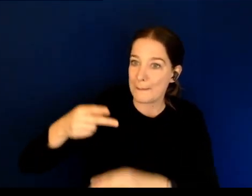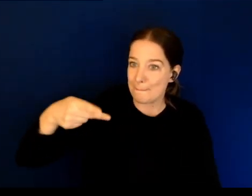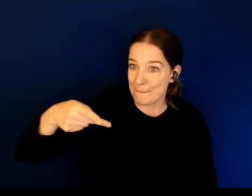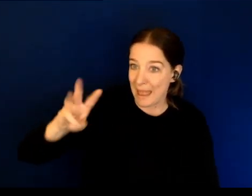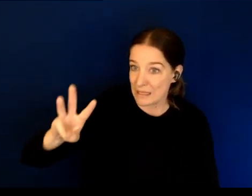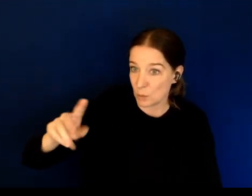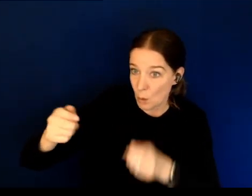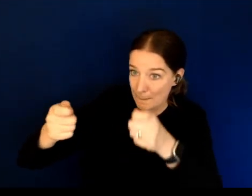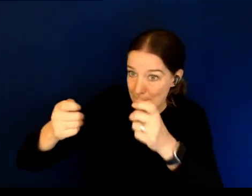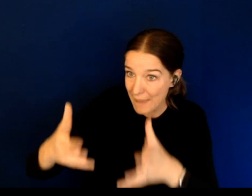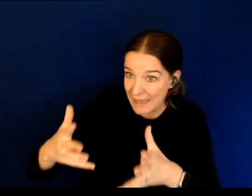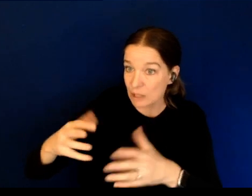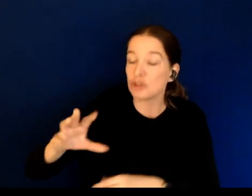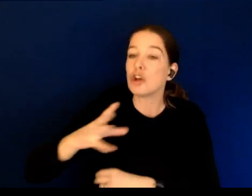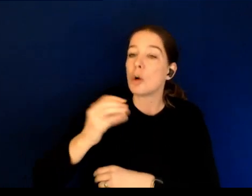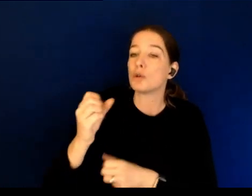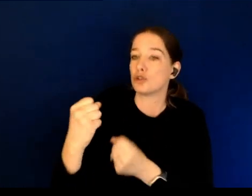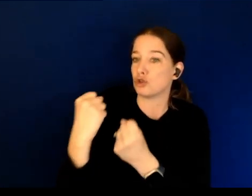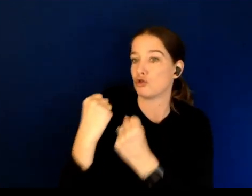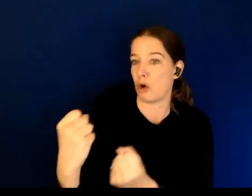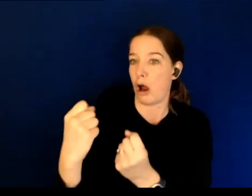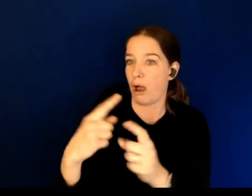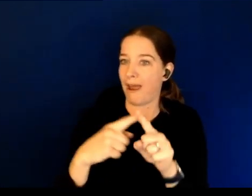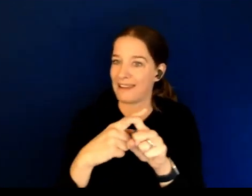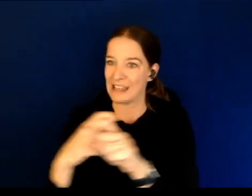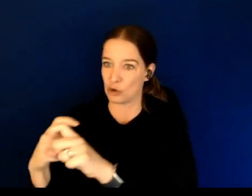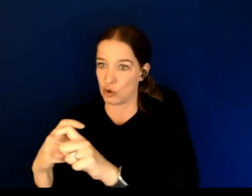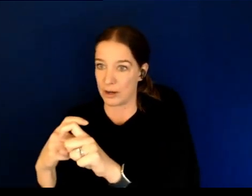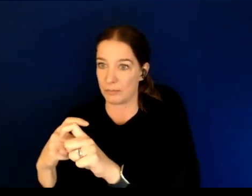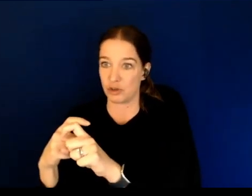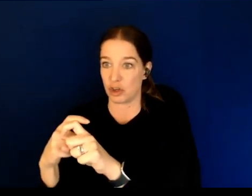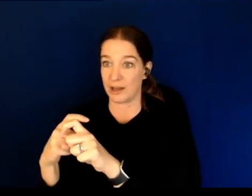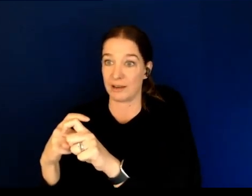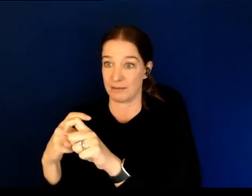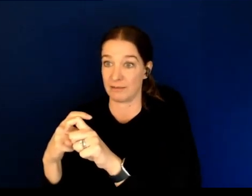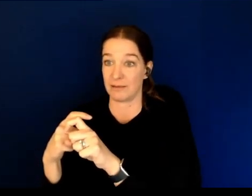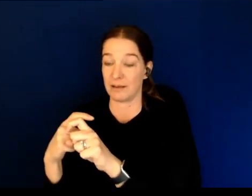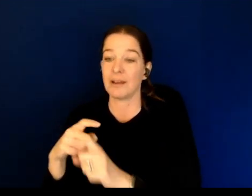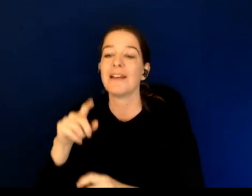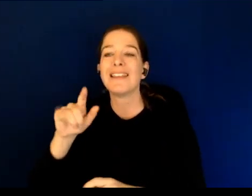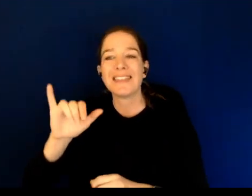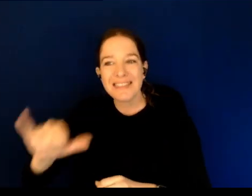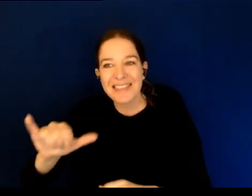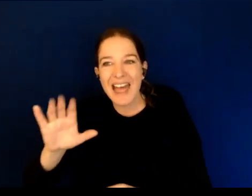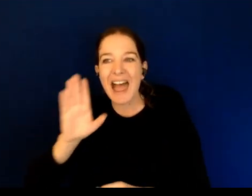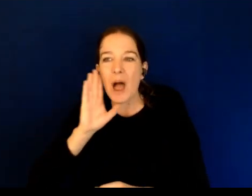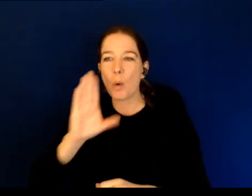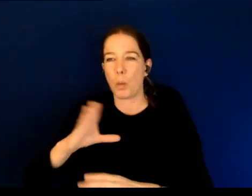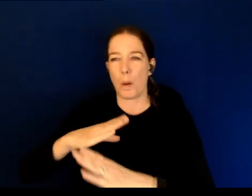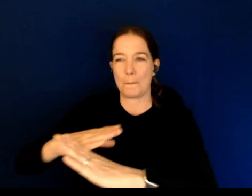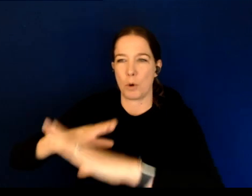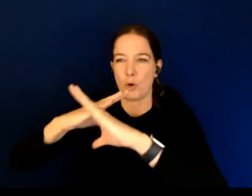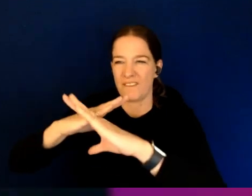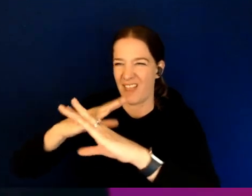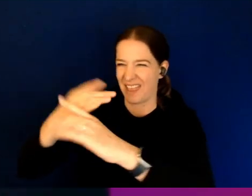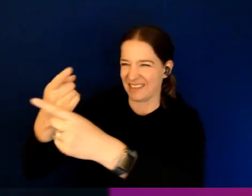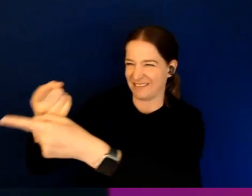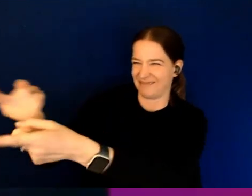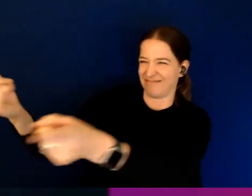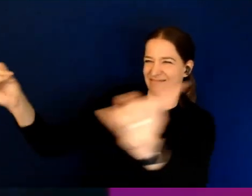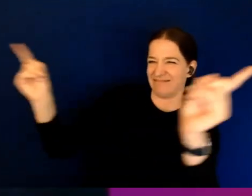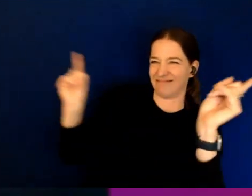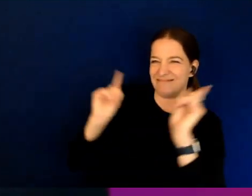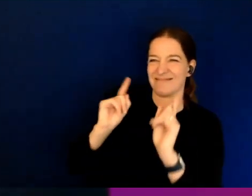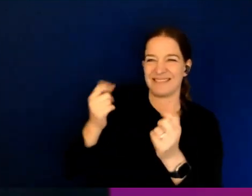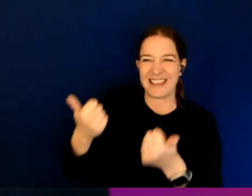with strong encryption and security protocols employ zero-knowledge encryption that prevents them or